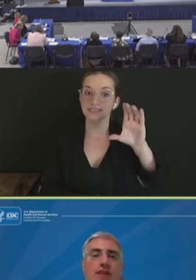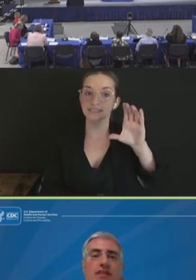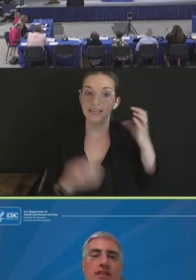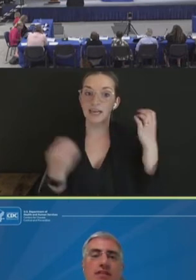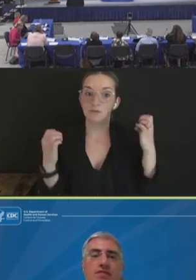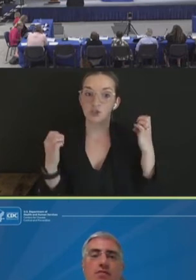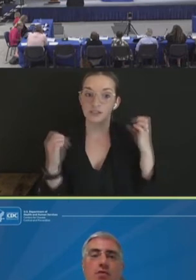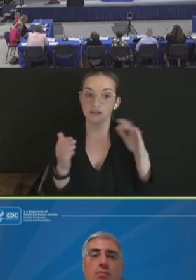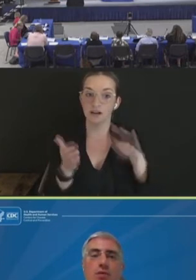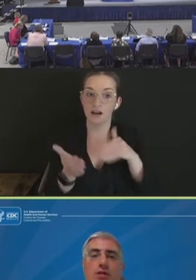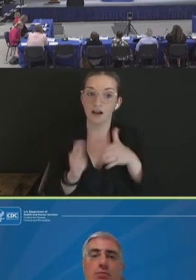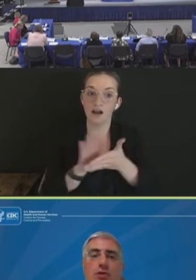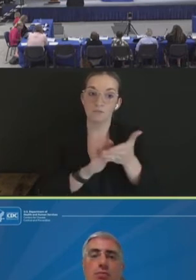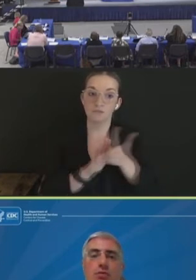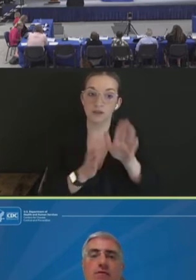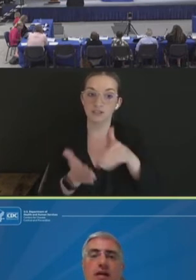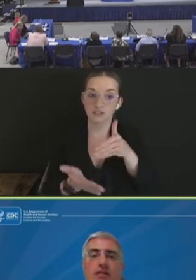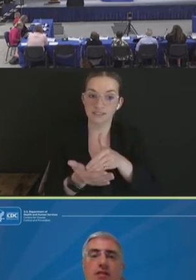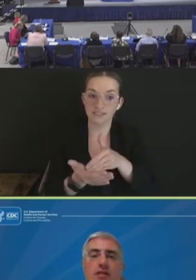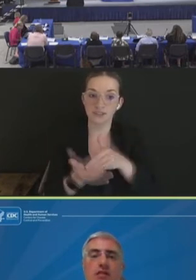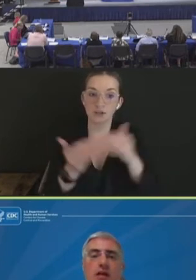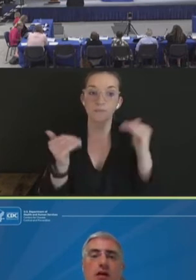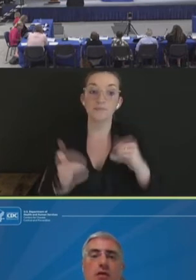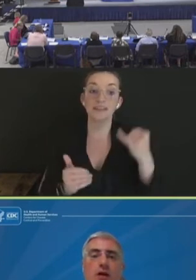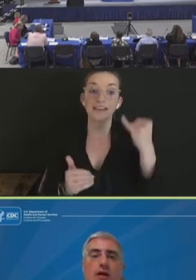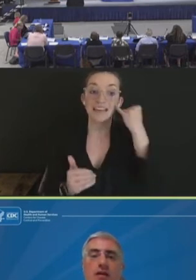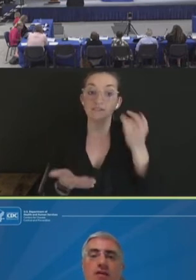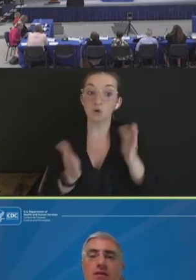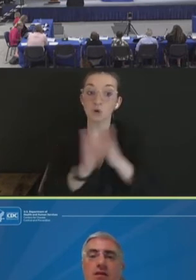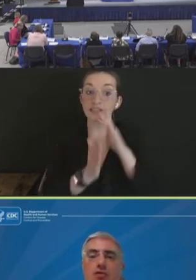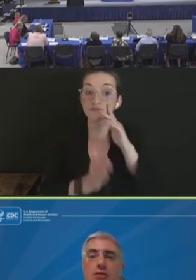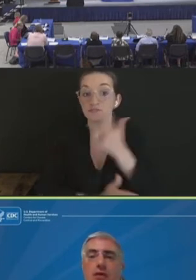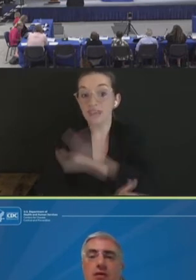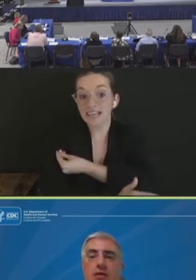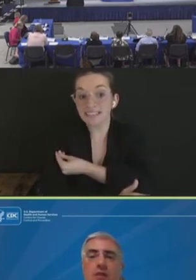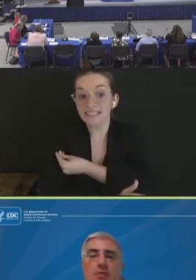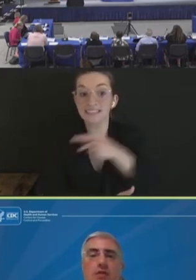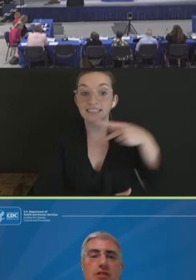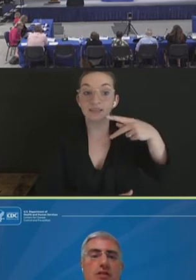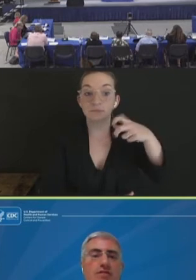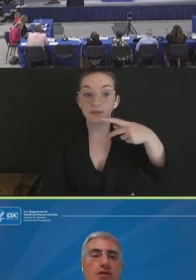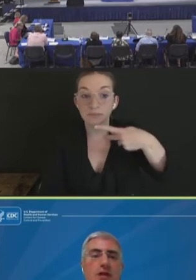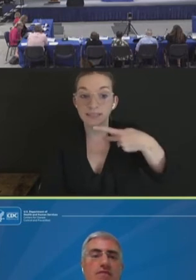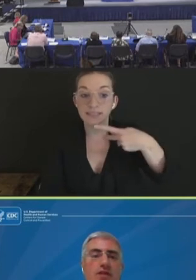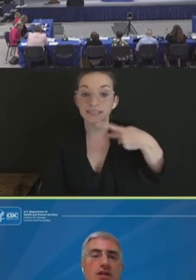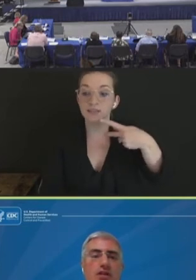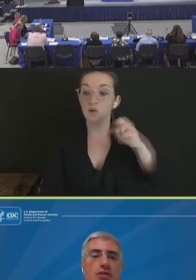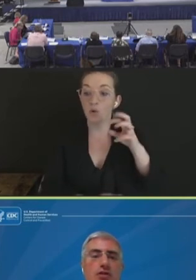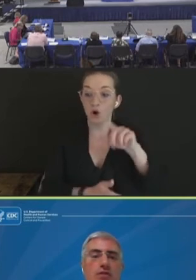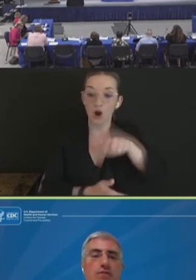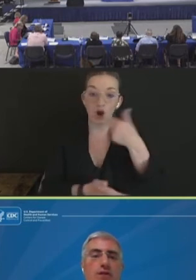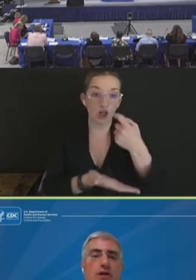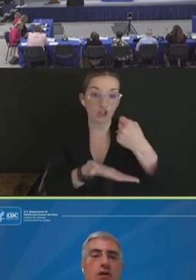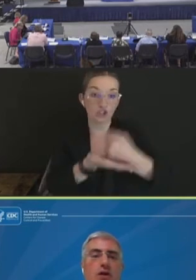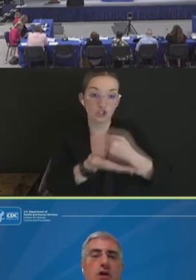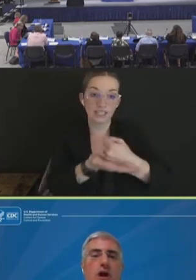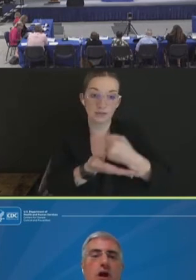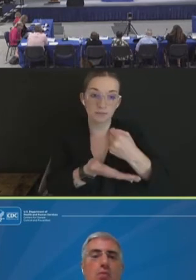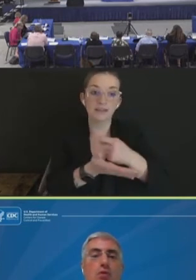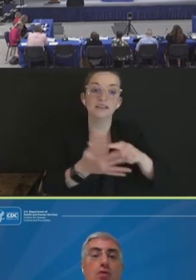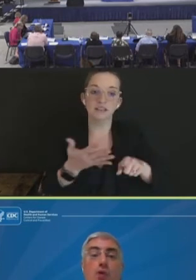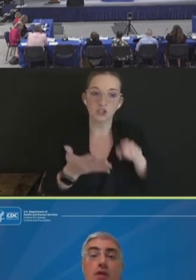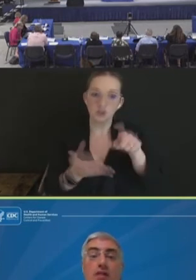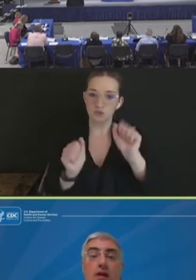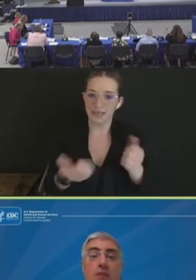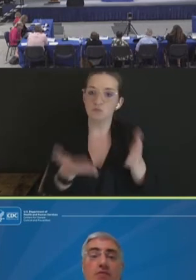for vaccines for post-exposure prophylaxis or any of the treatment options, tecovirimat, VIG, or cidofovir,